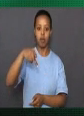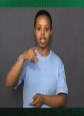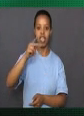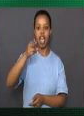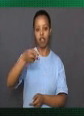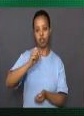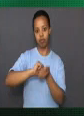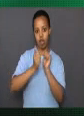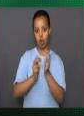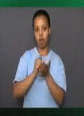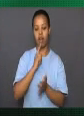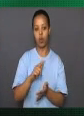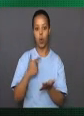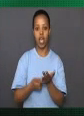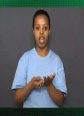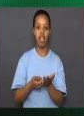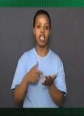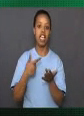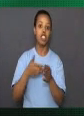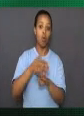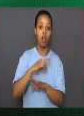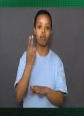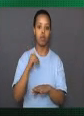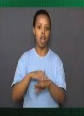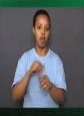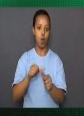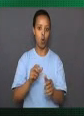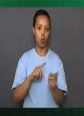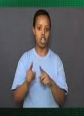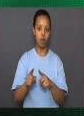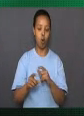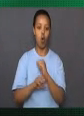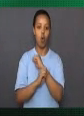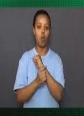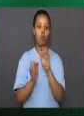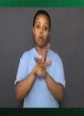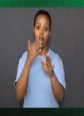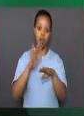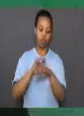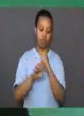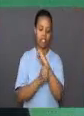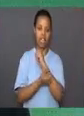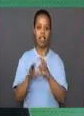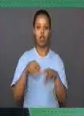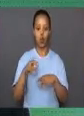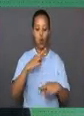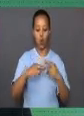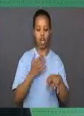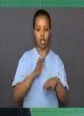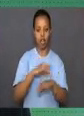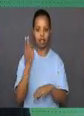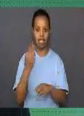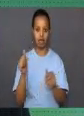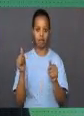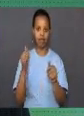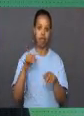NADPH, which is then used in light-independent reactions. We will